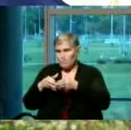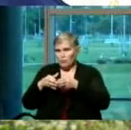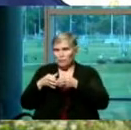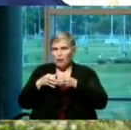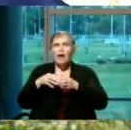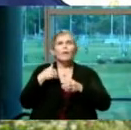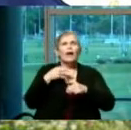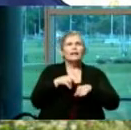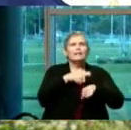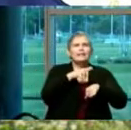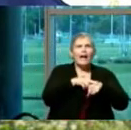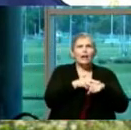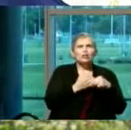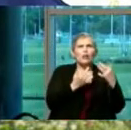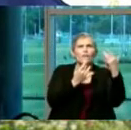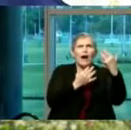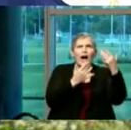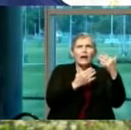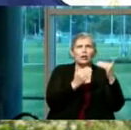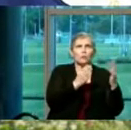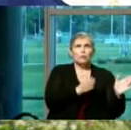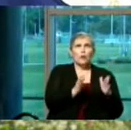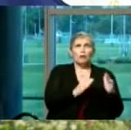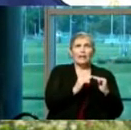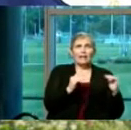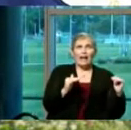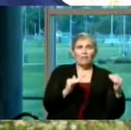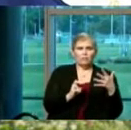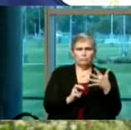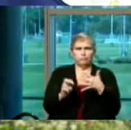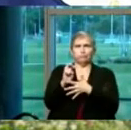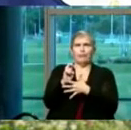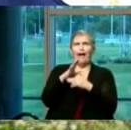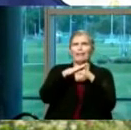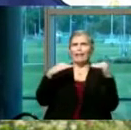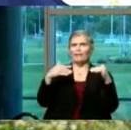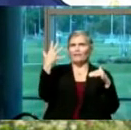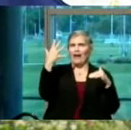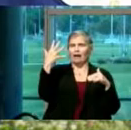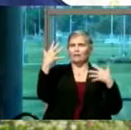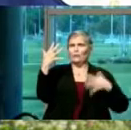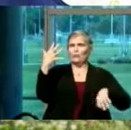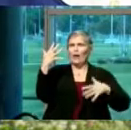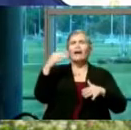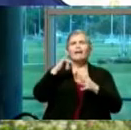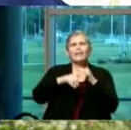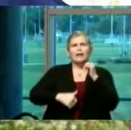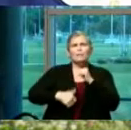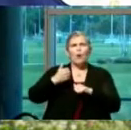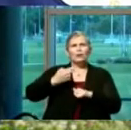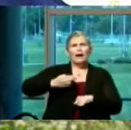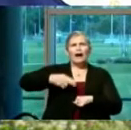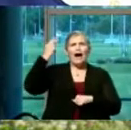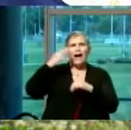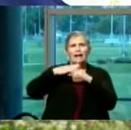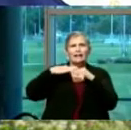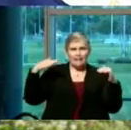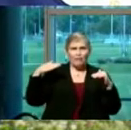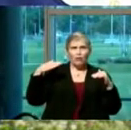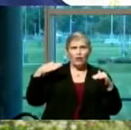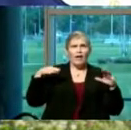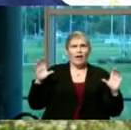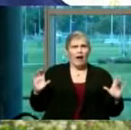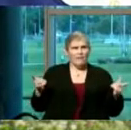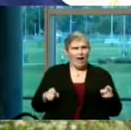wildfire preparation level to level 5. Now, this is the highest level of wildland fire activity, and it was